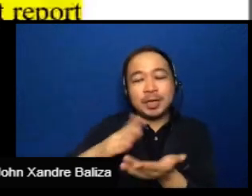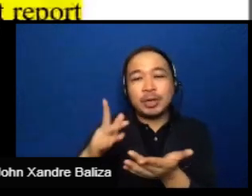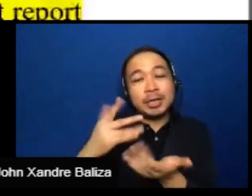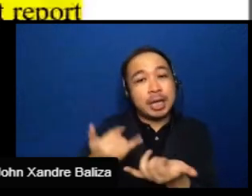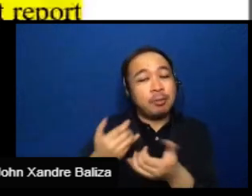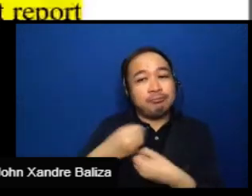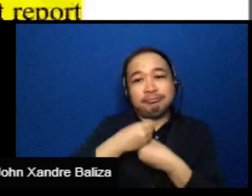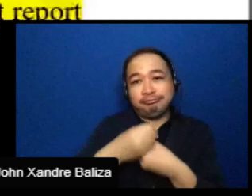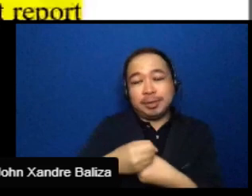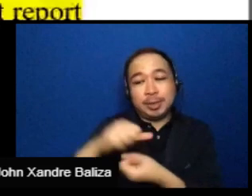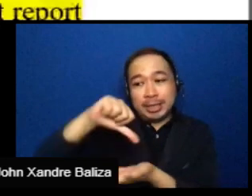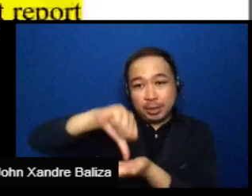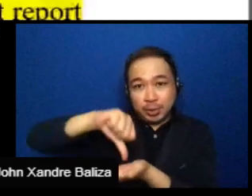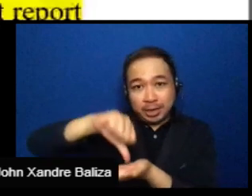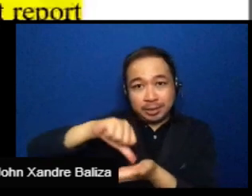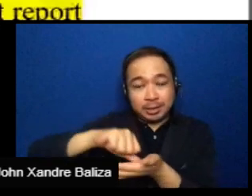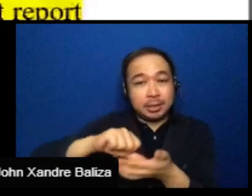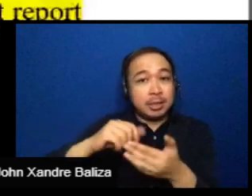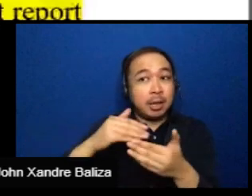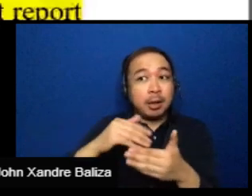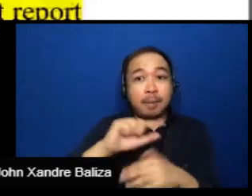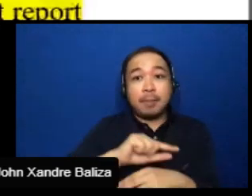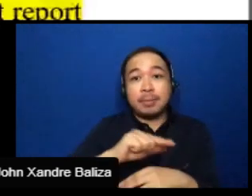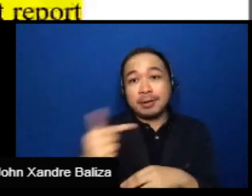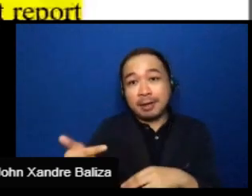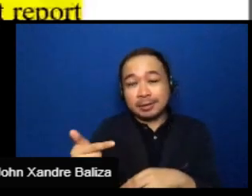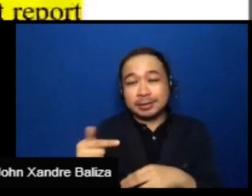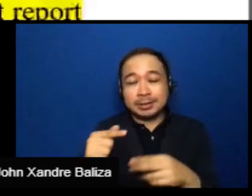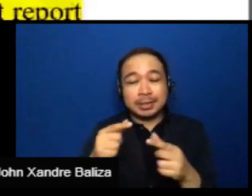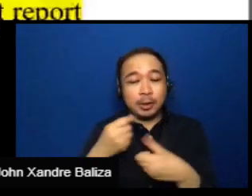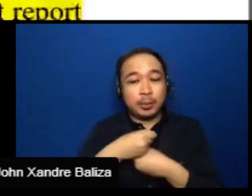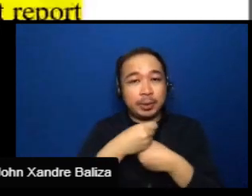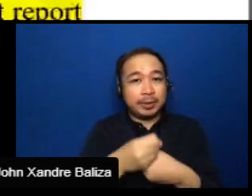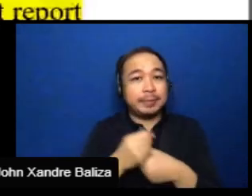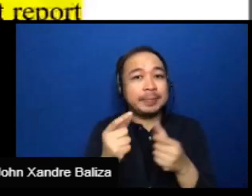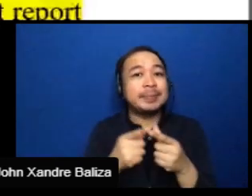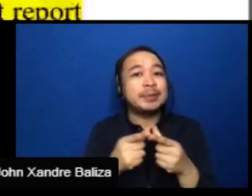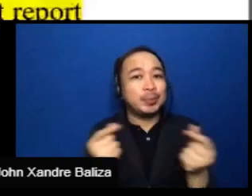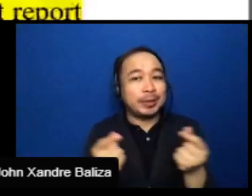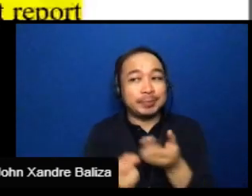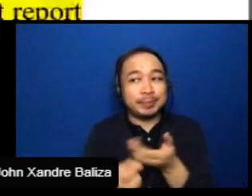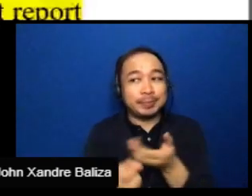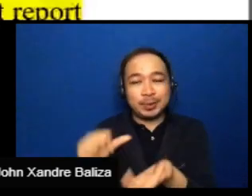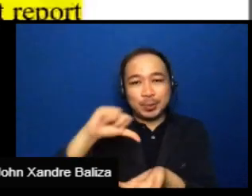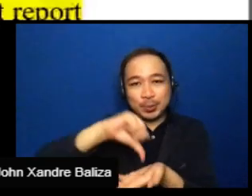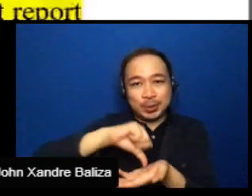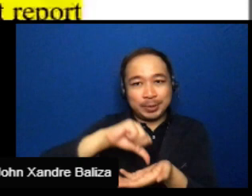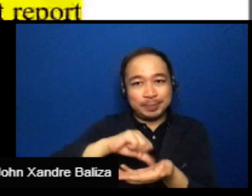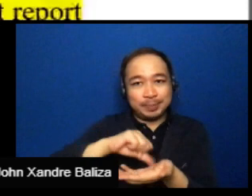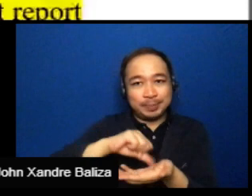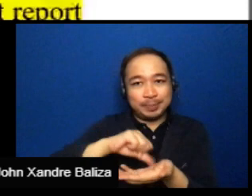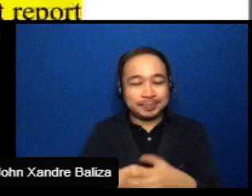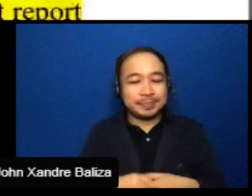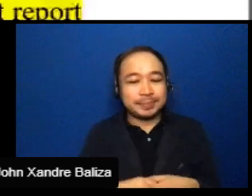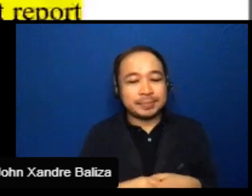to be followed by the distinguished delegation of Japan. Iran, you have the floor.